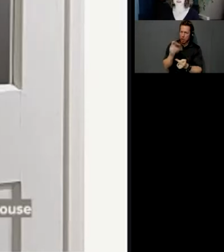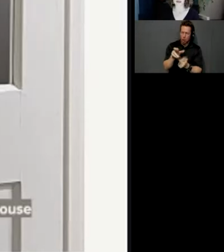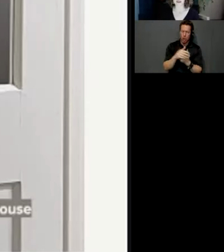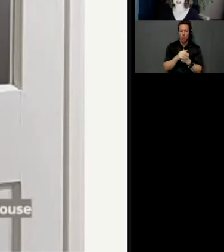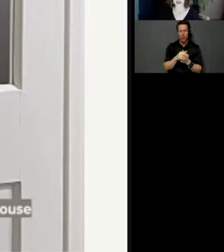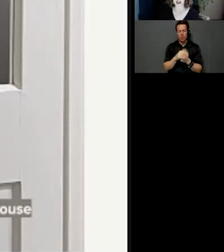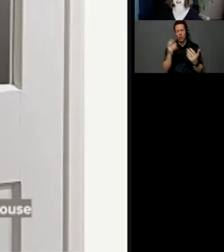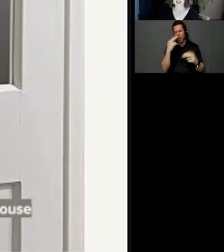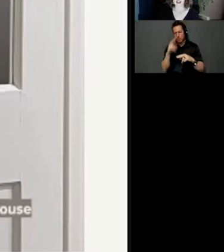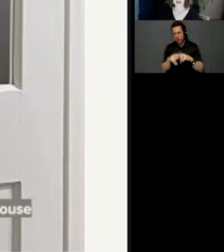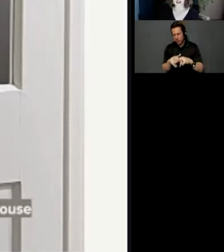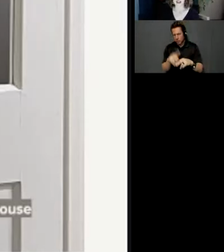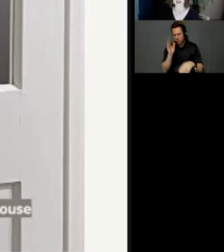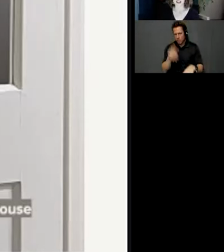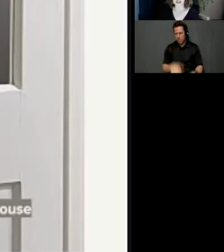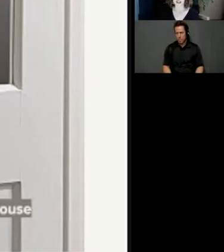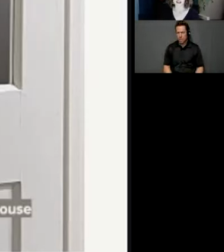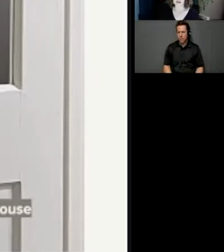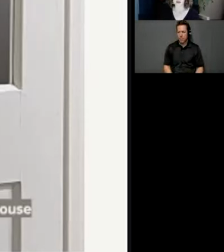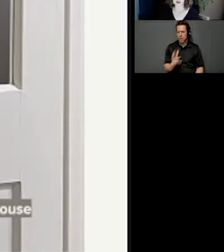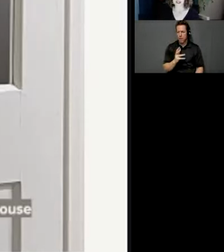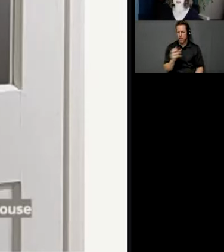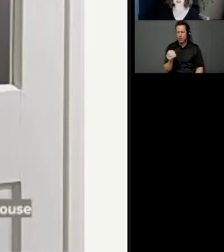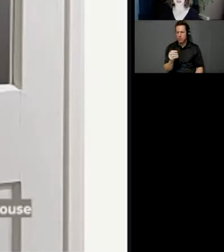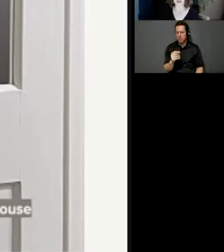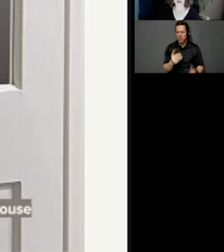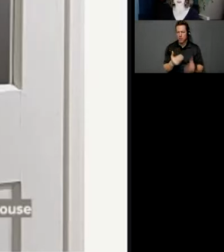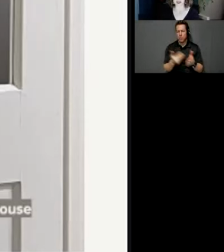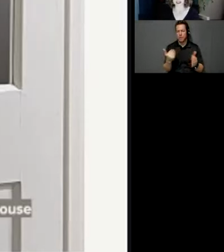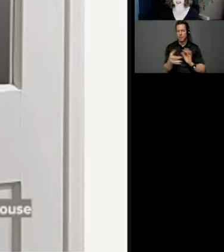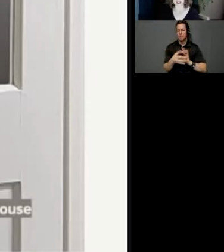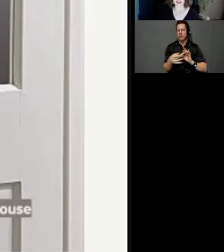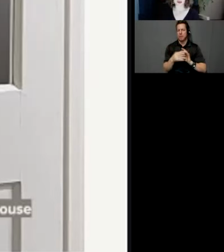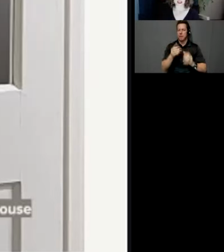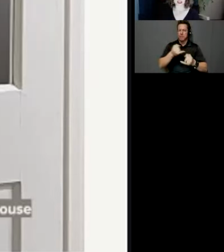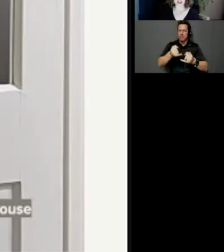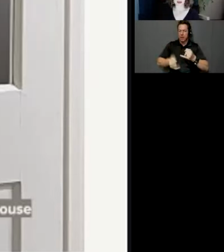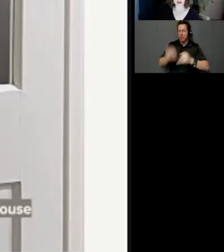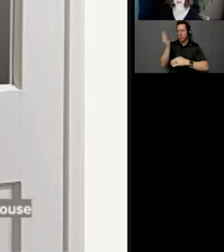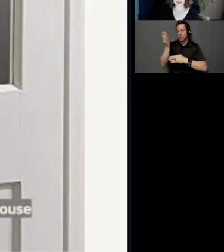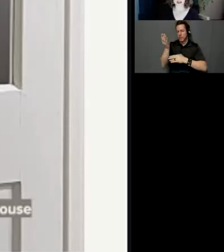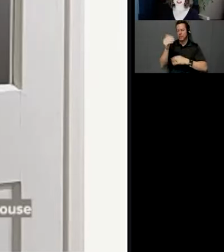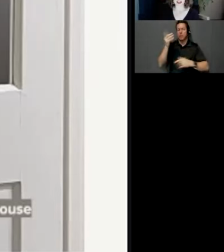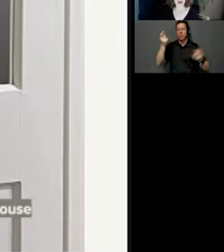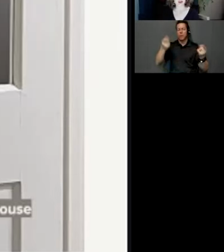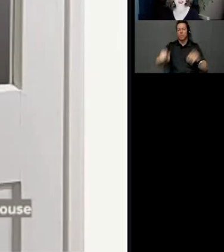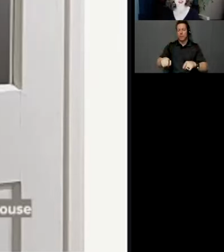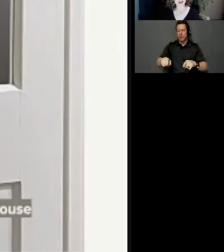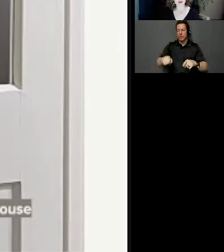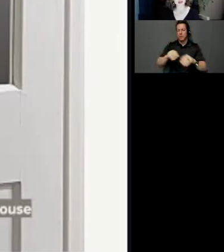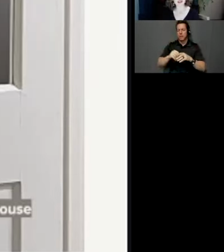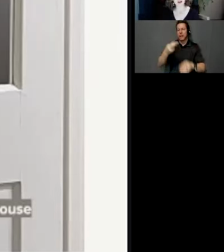lot of fun. And the previously mentioned final presentation is going to take place in a